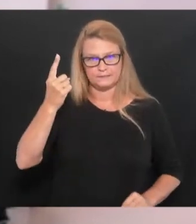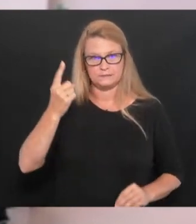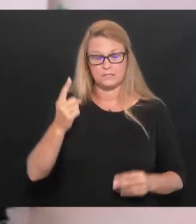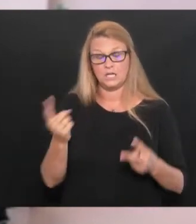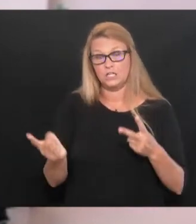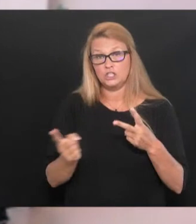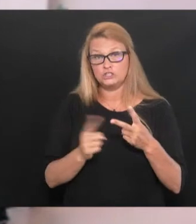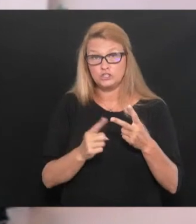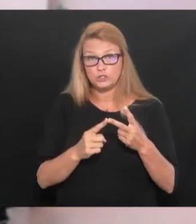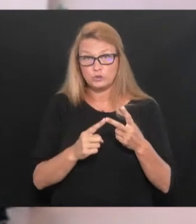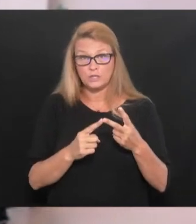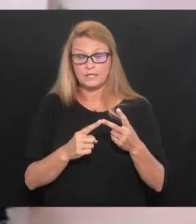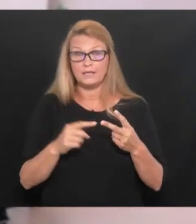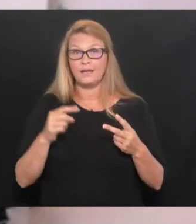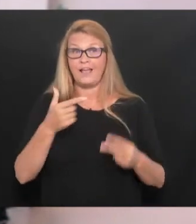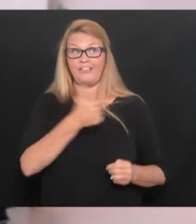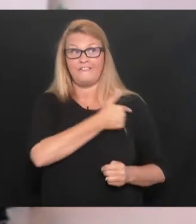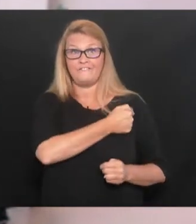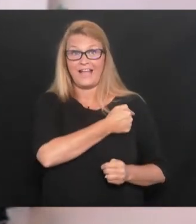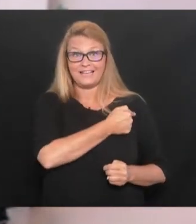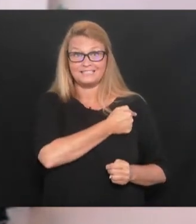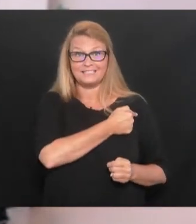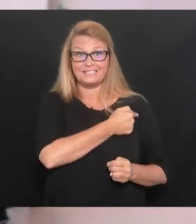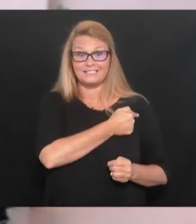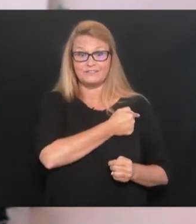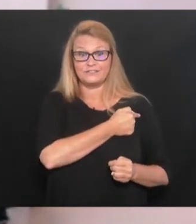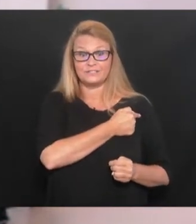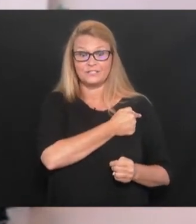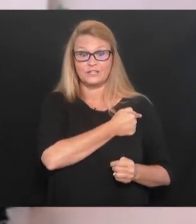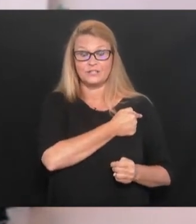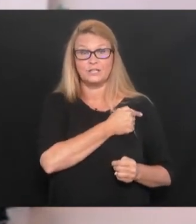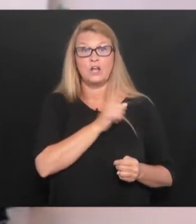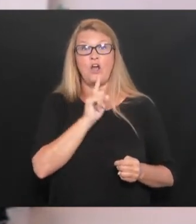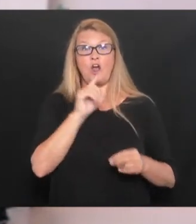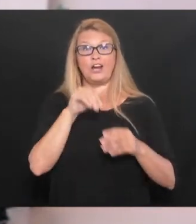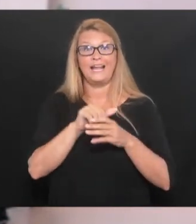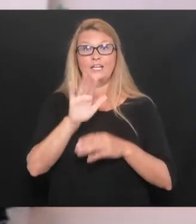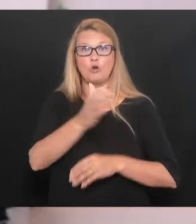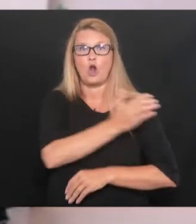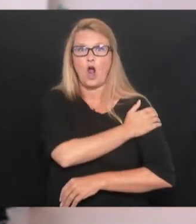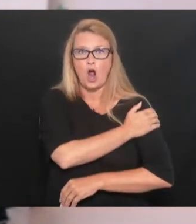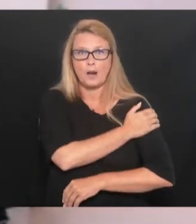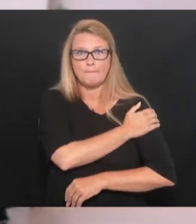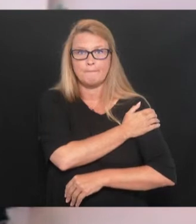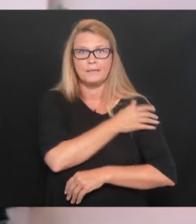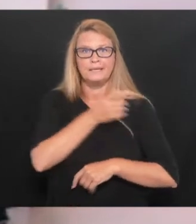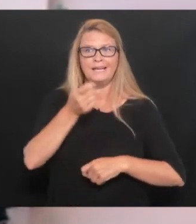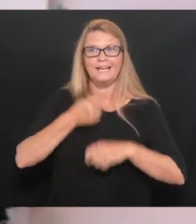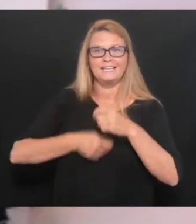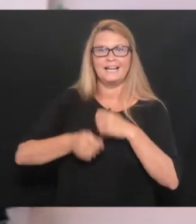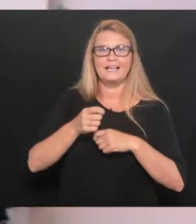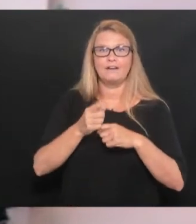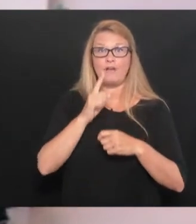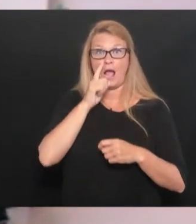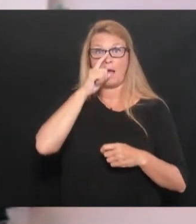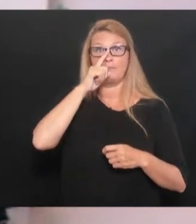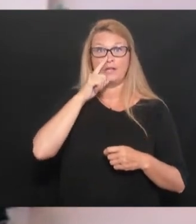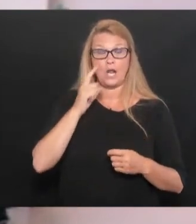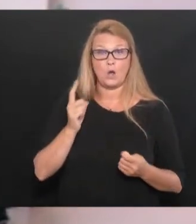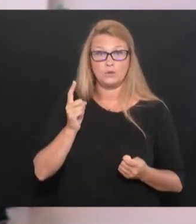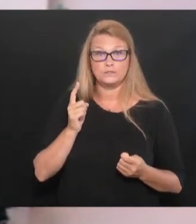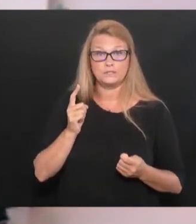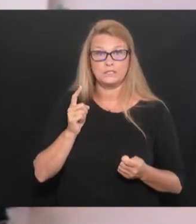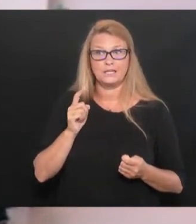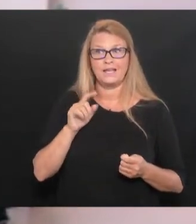is because these vaccines are given systemically in the arm versus given up the nose, then